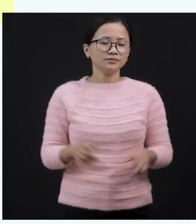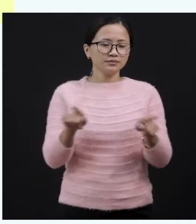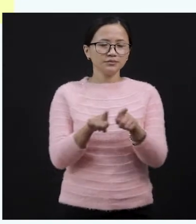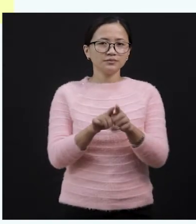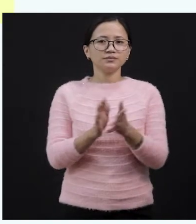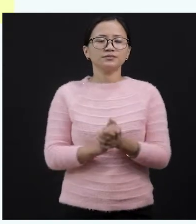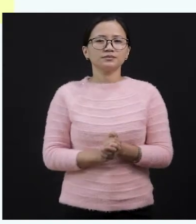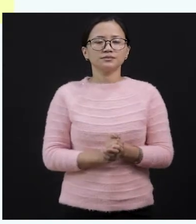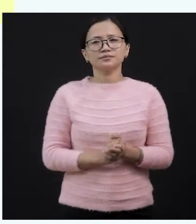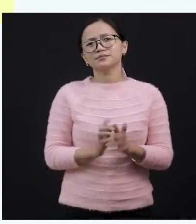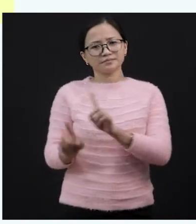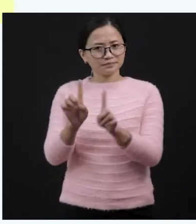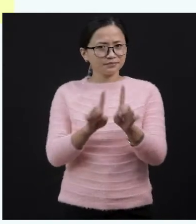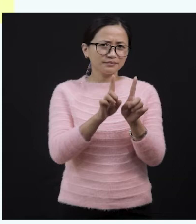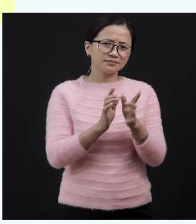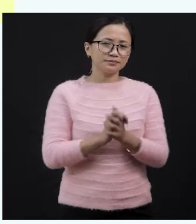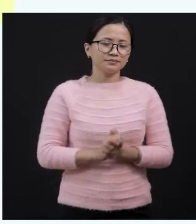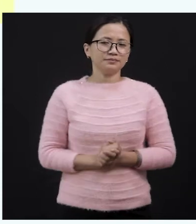Same as even plants,